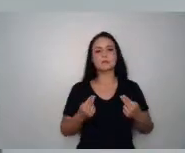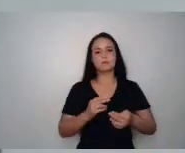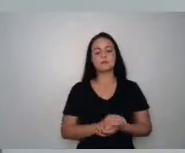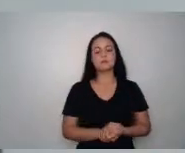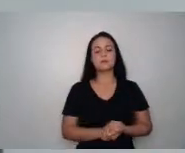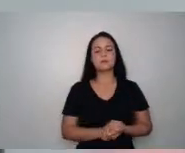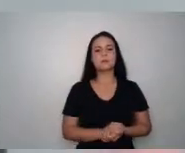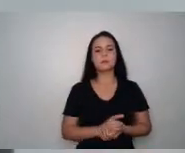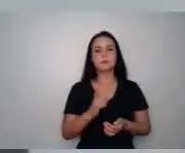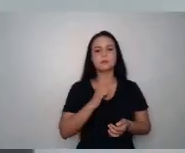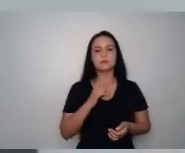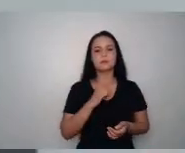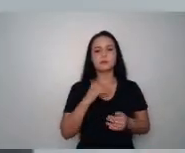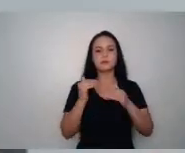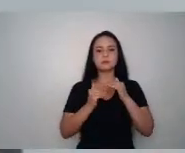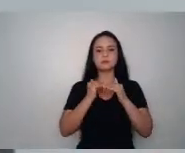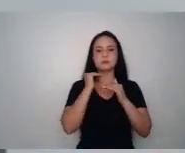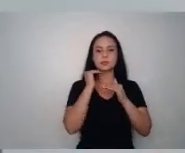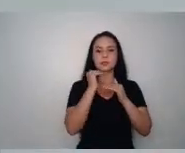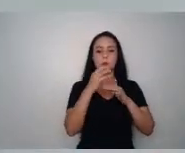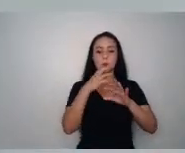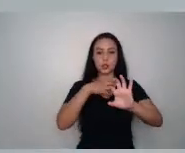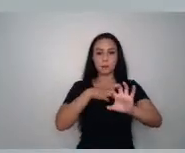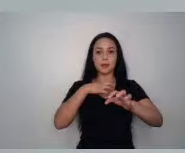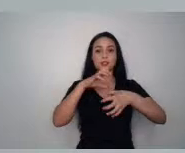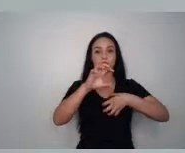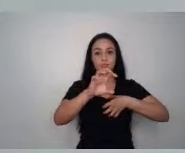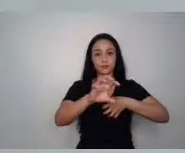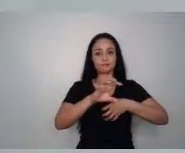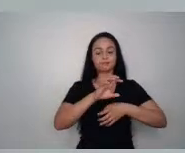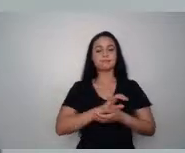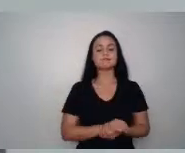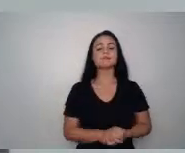because it has a more humane look or